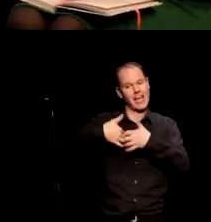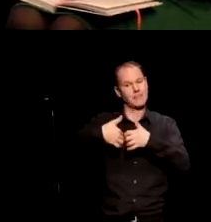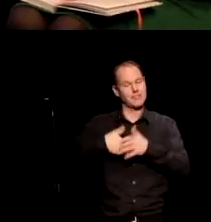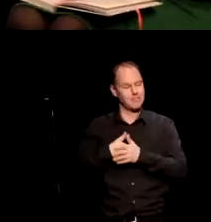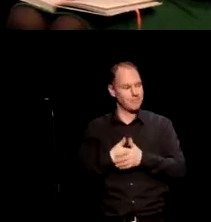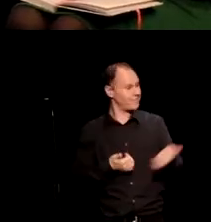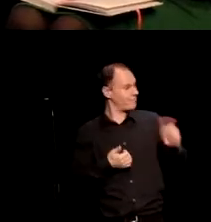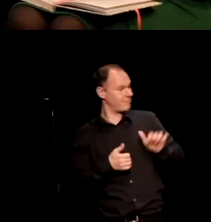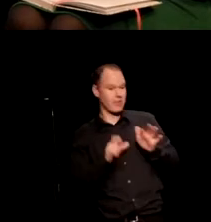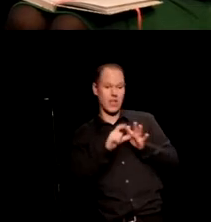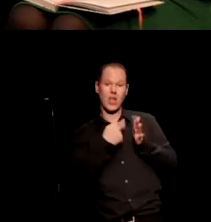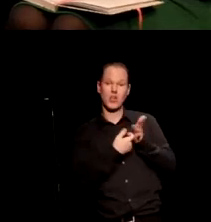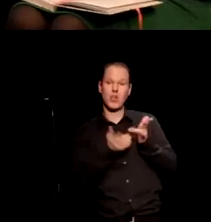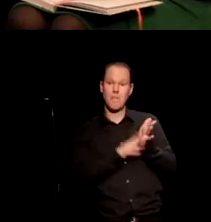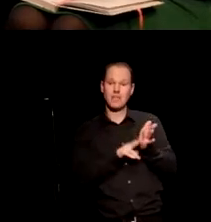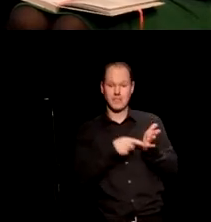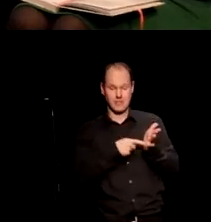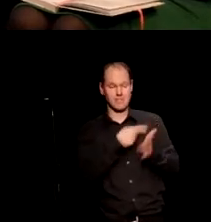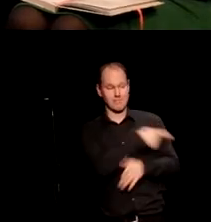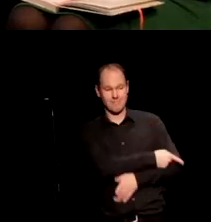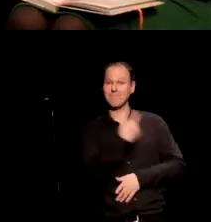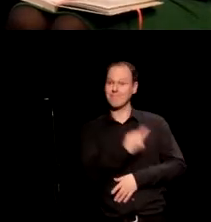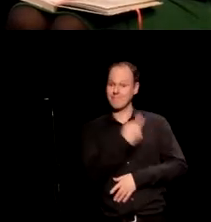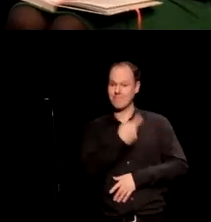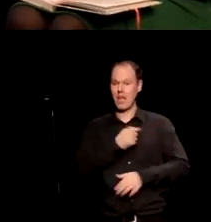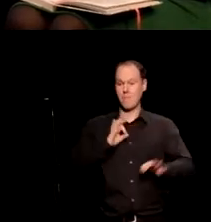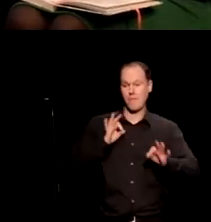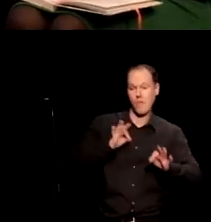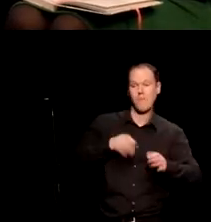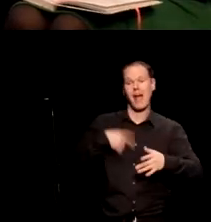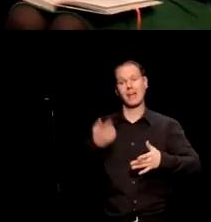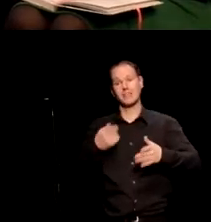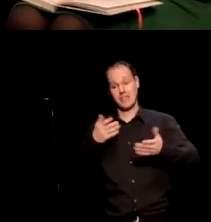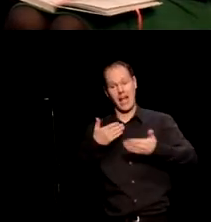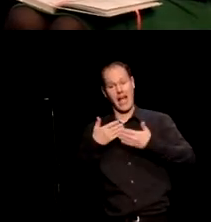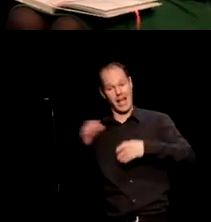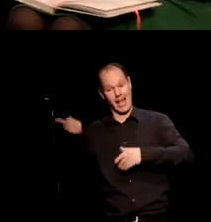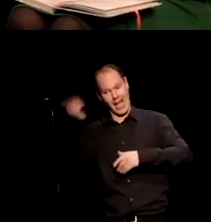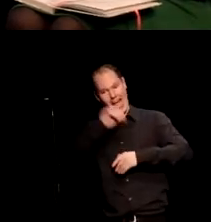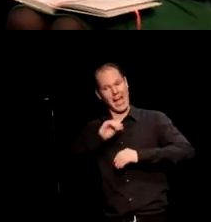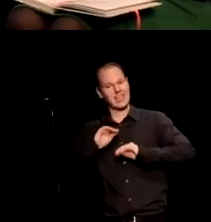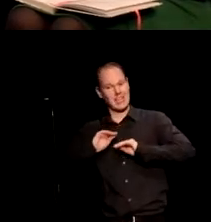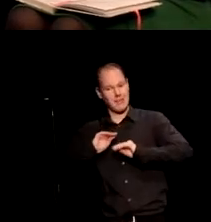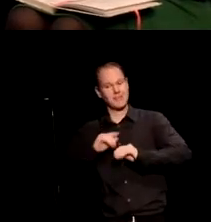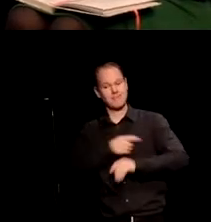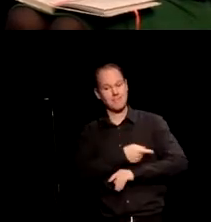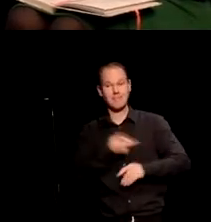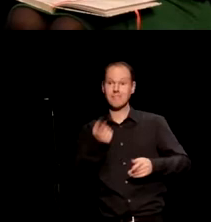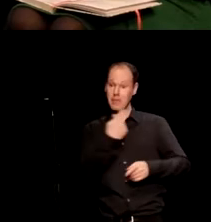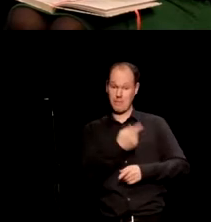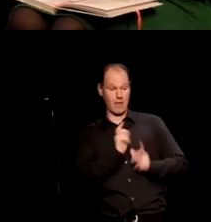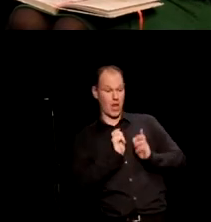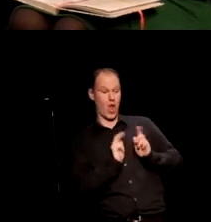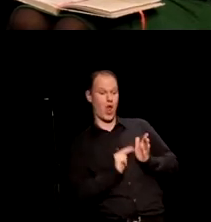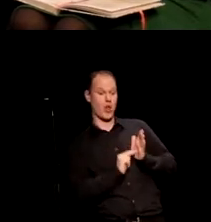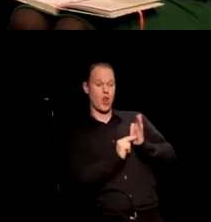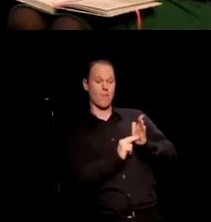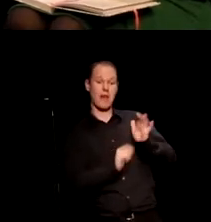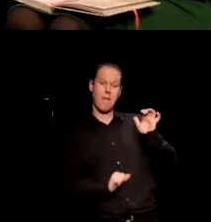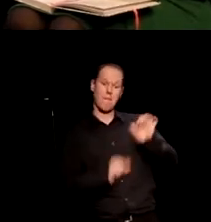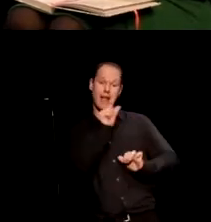is a director, performer, and academic. He's the Associate Artistic Director of Freedom Studios. He was nominated for Best Director